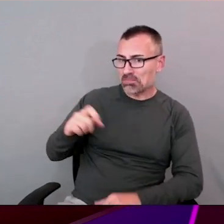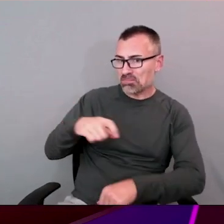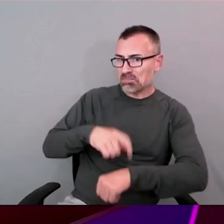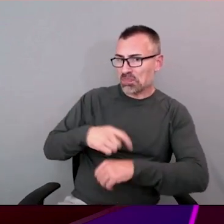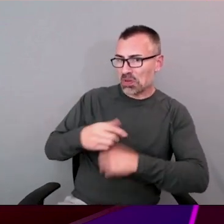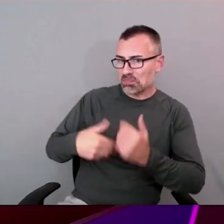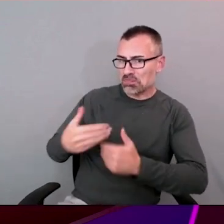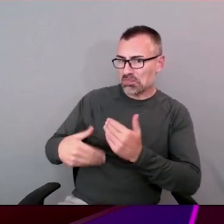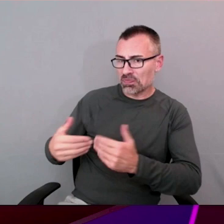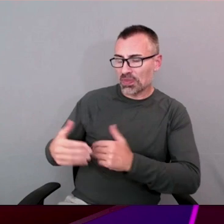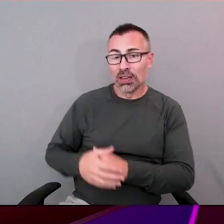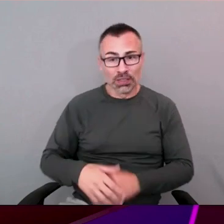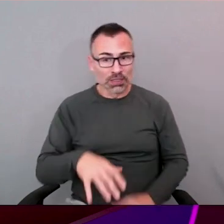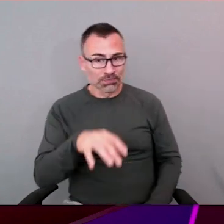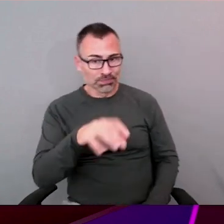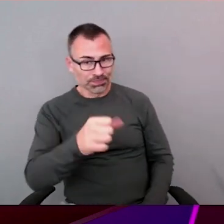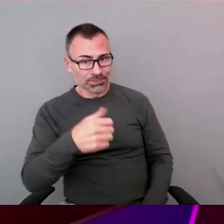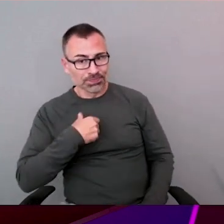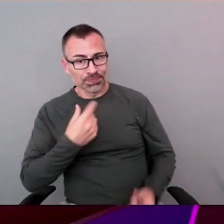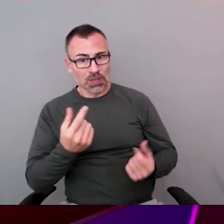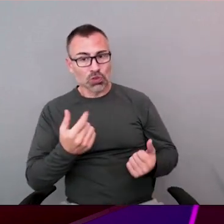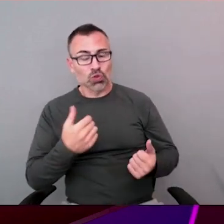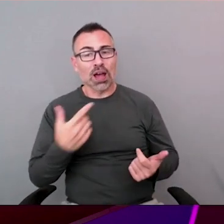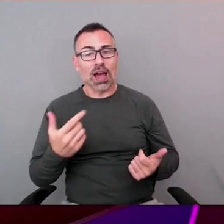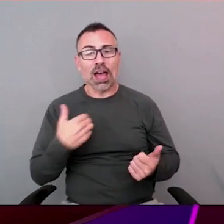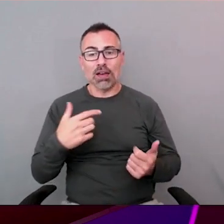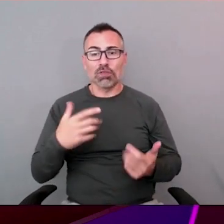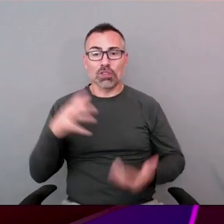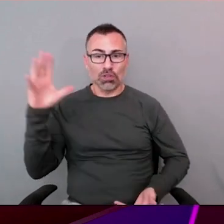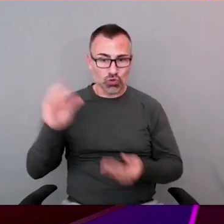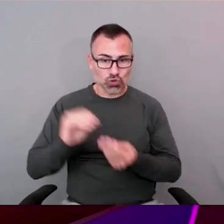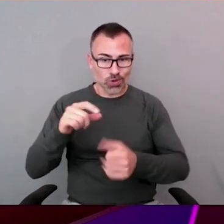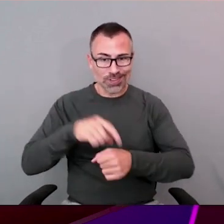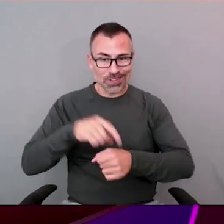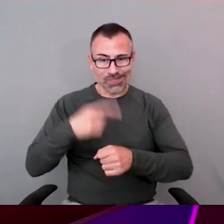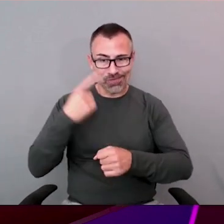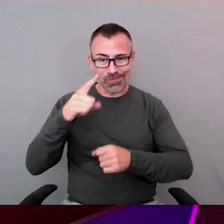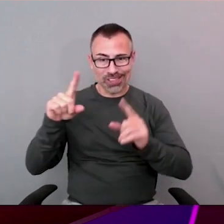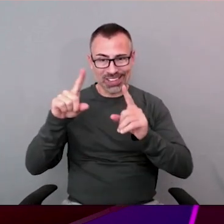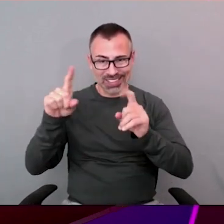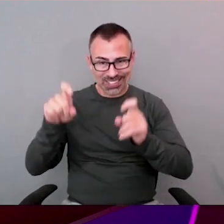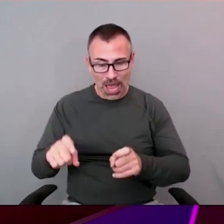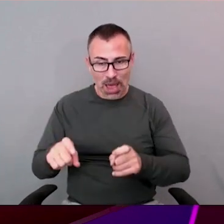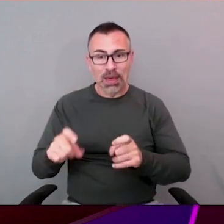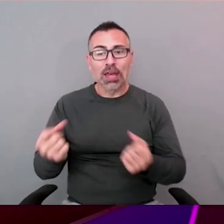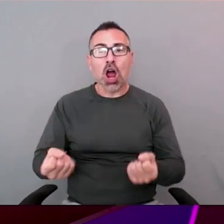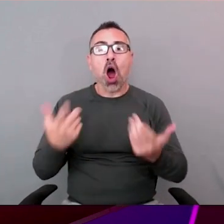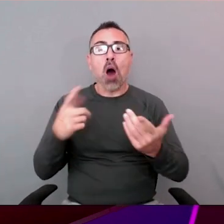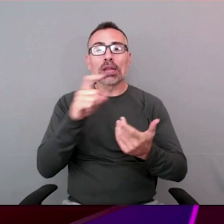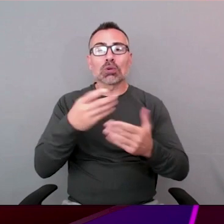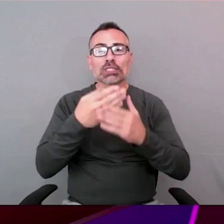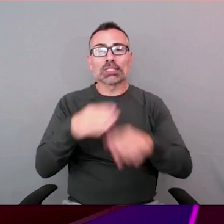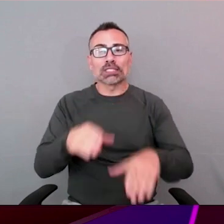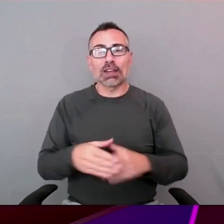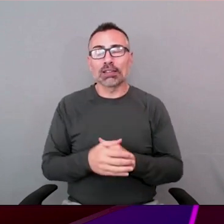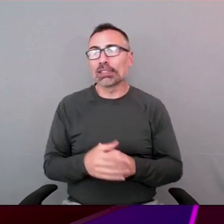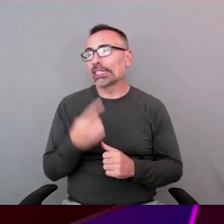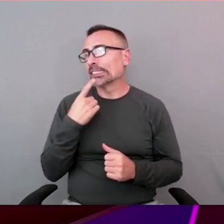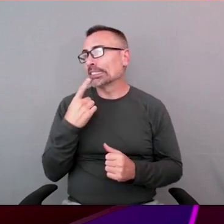do personally. I always take the total time for the exam, and then I divide that by the number of questions, right? So, like, let's say